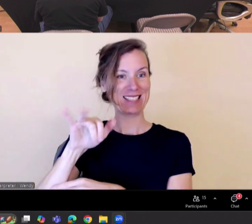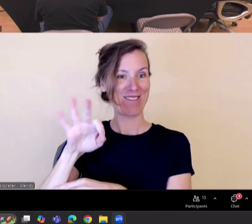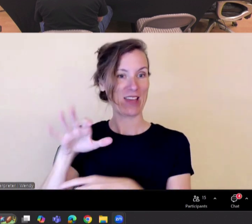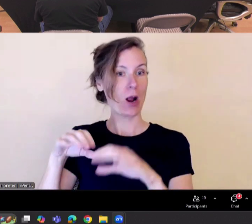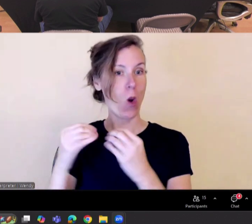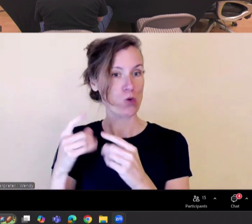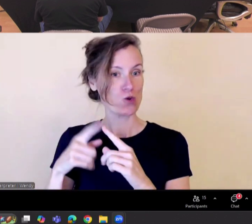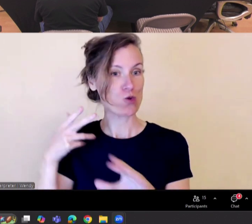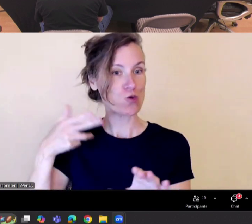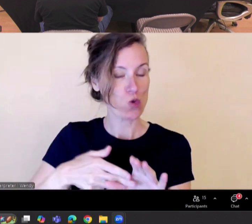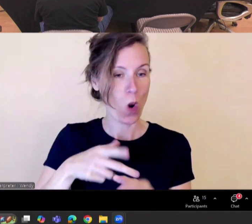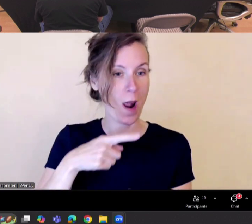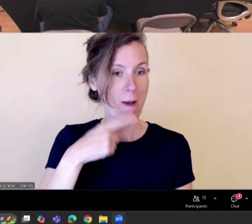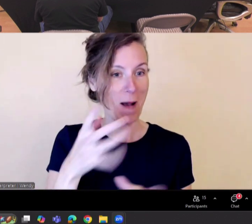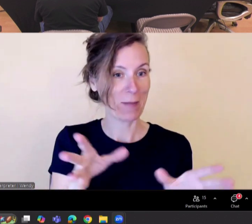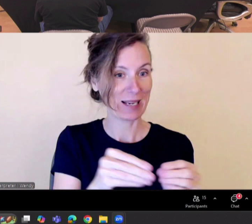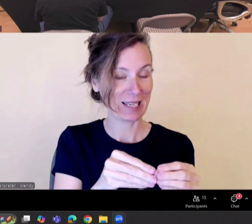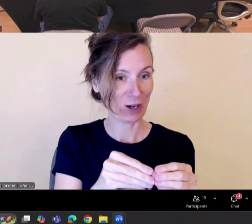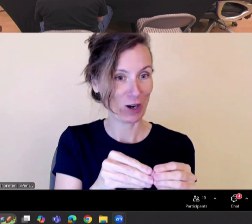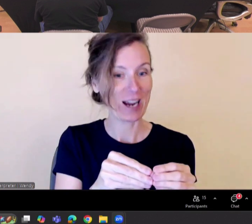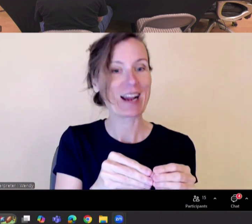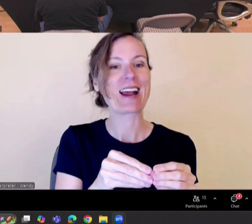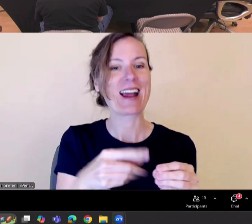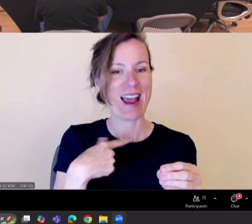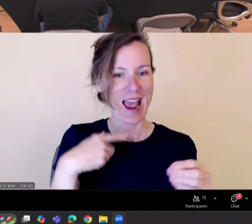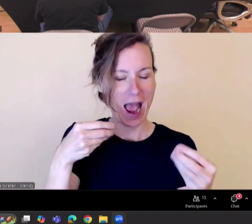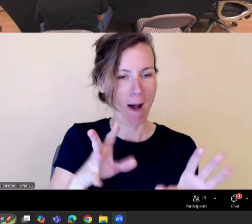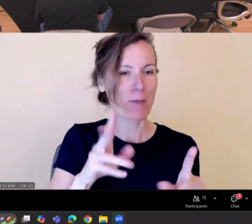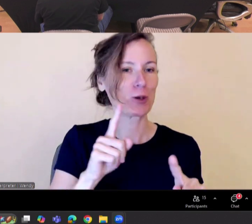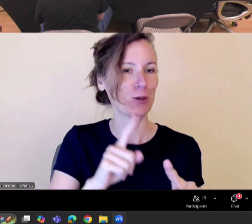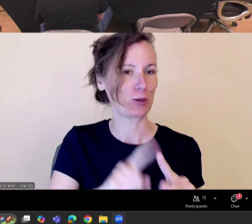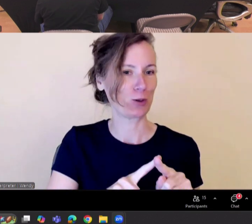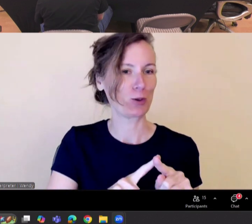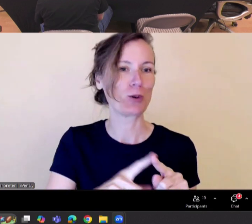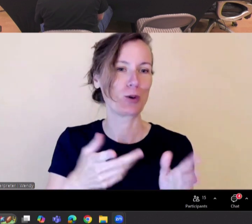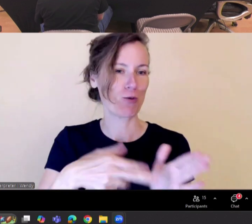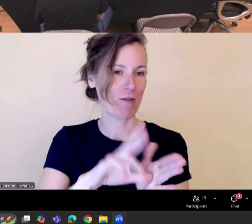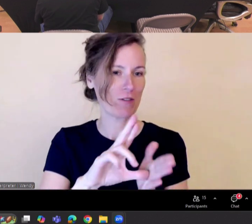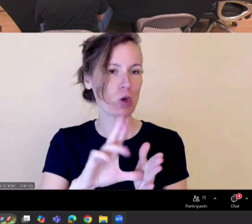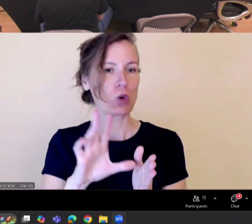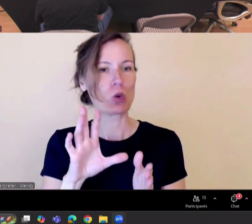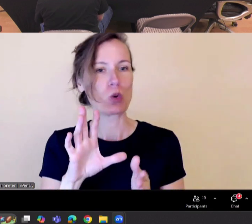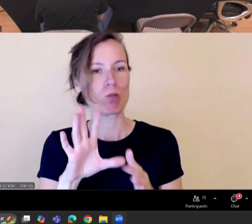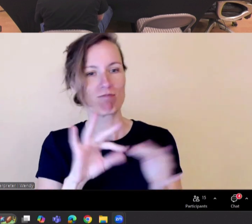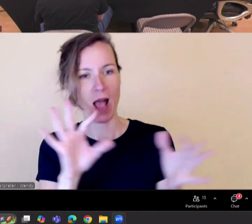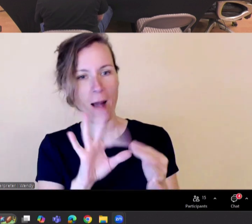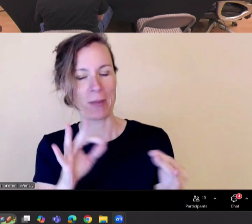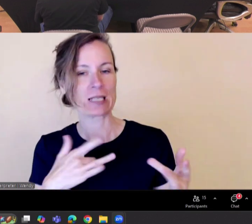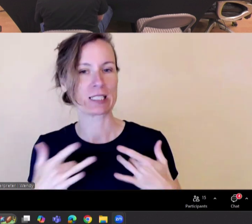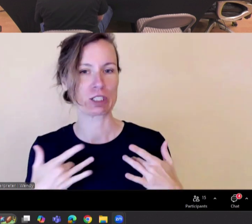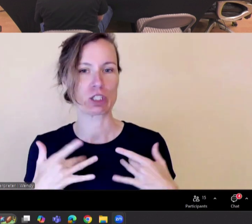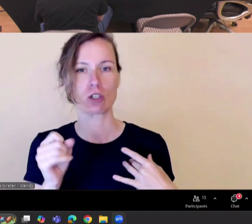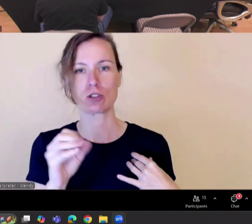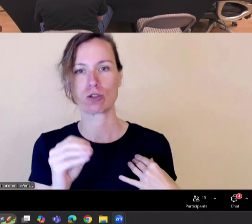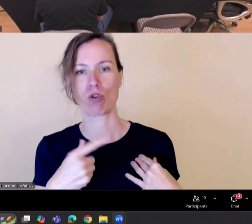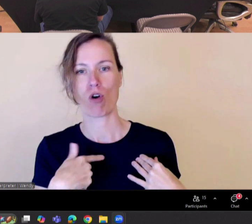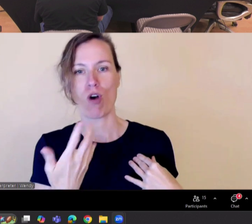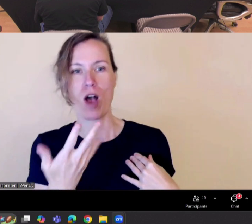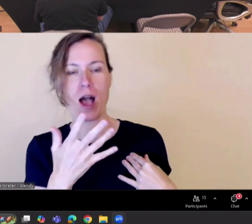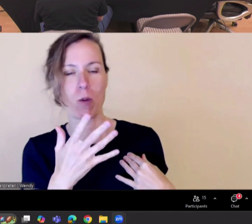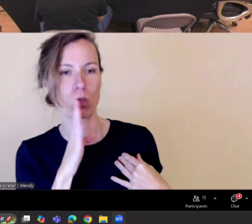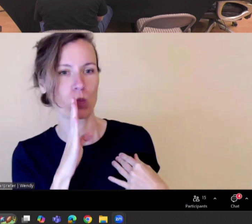the opportunity to review the comments and some of the concerns. So let me just speak